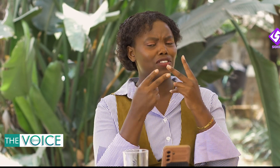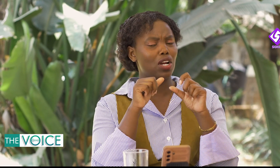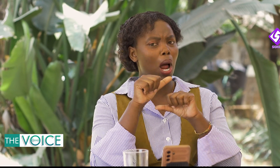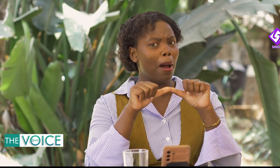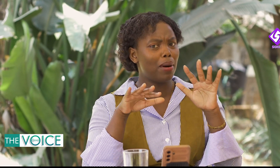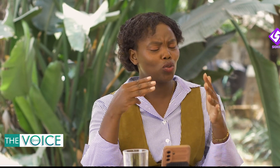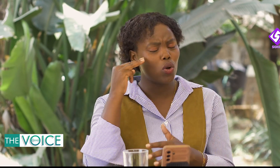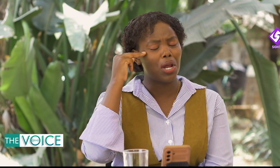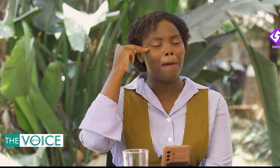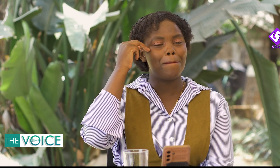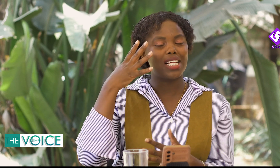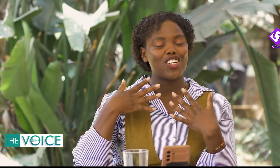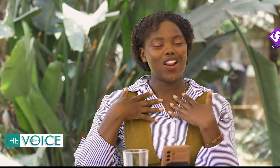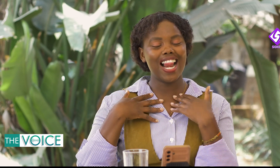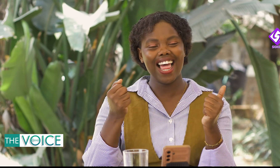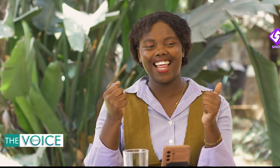mental health.